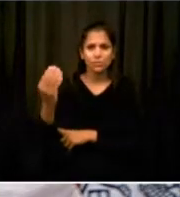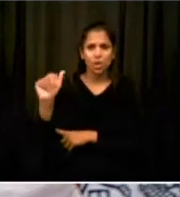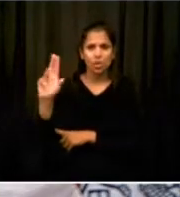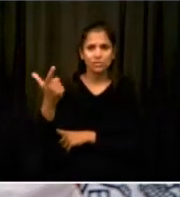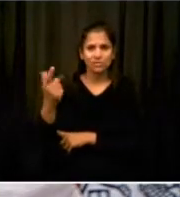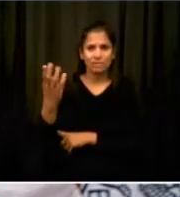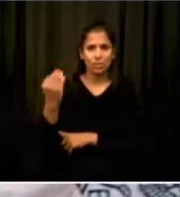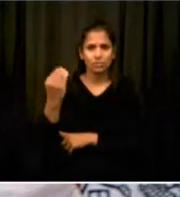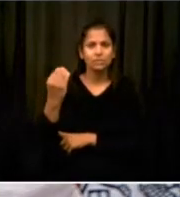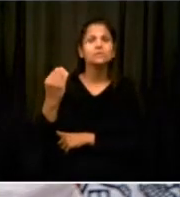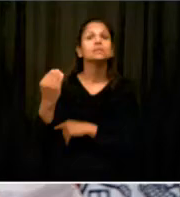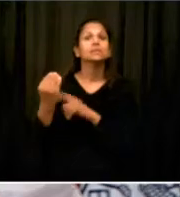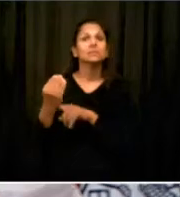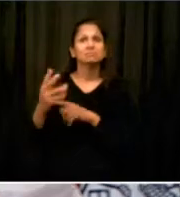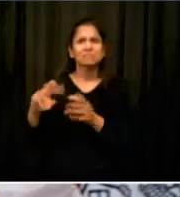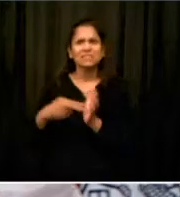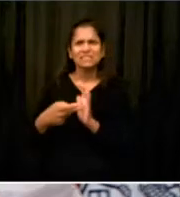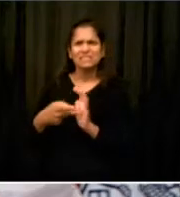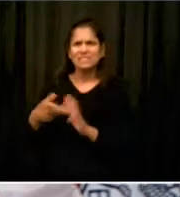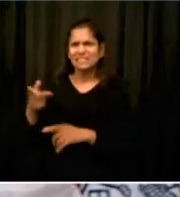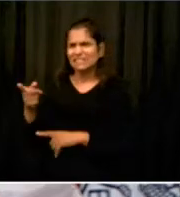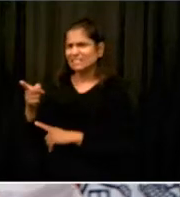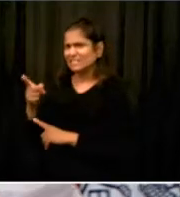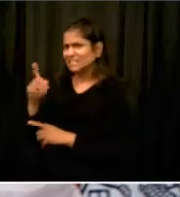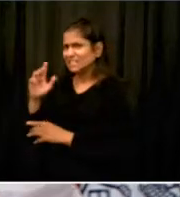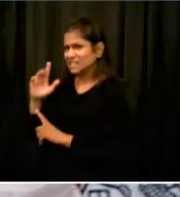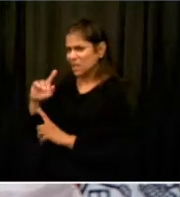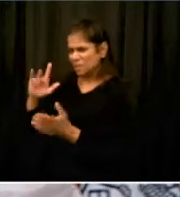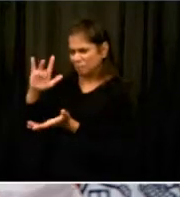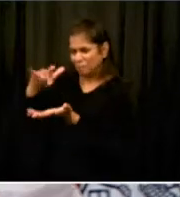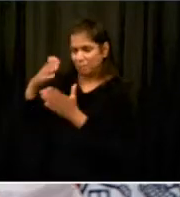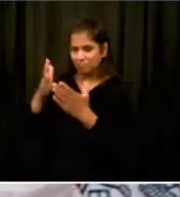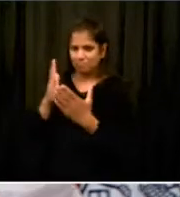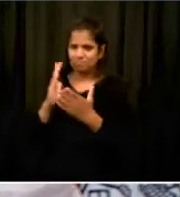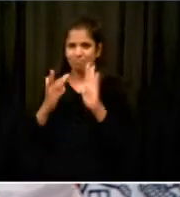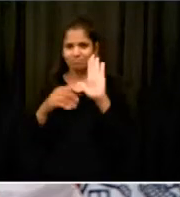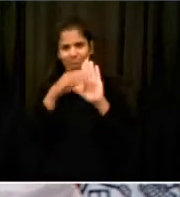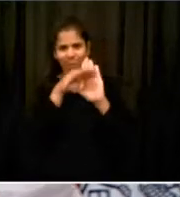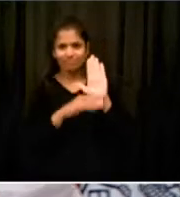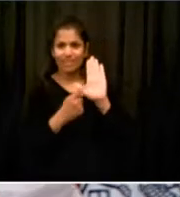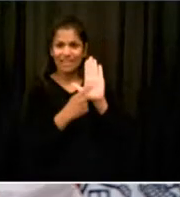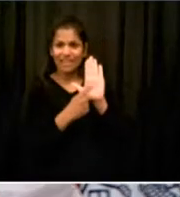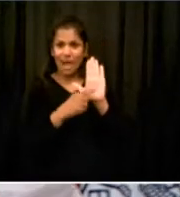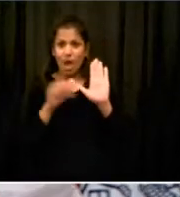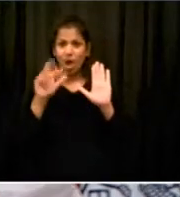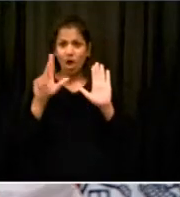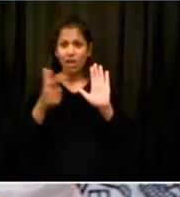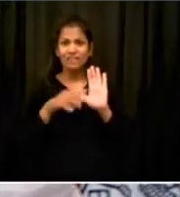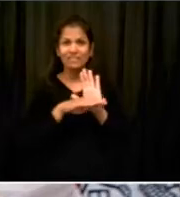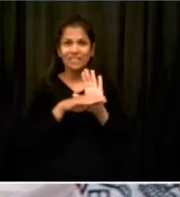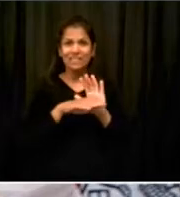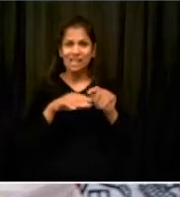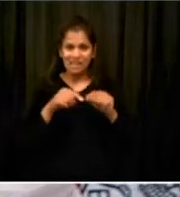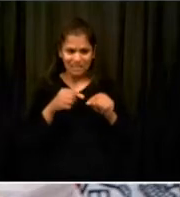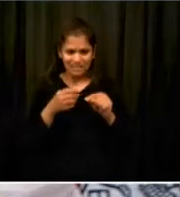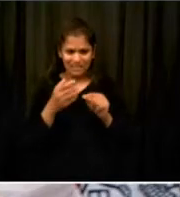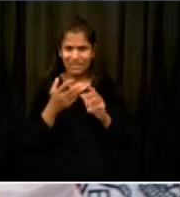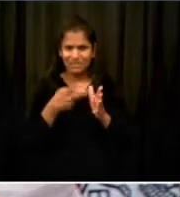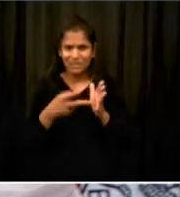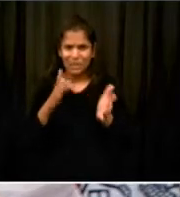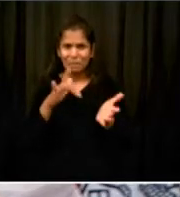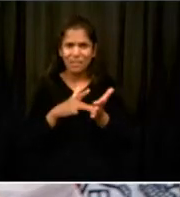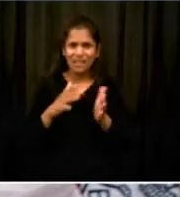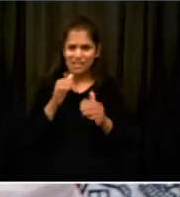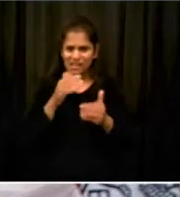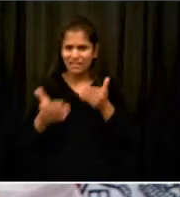that's not my understanding. My understanding is that the main plan for the whole school system is due on Friday, and it will be submitted